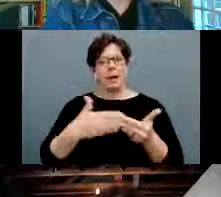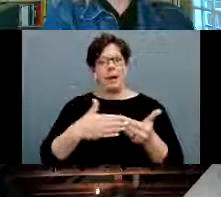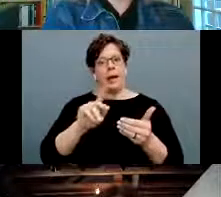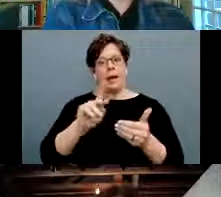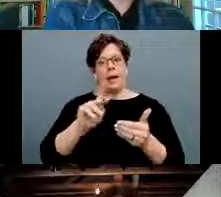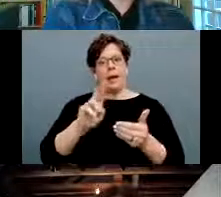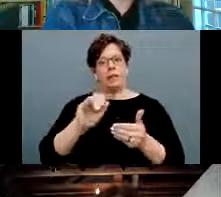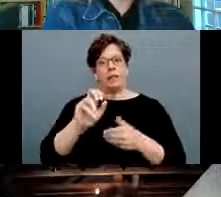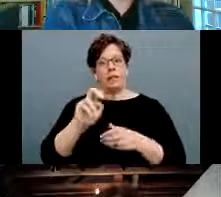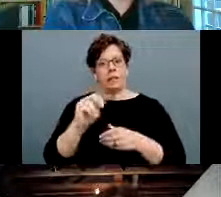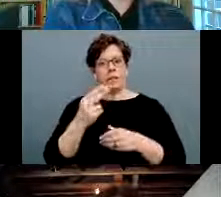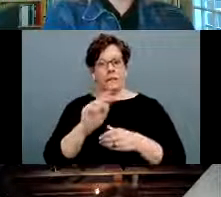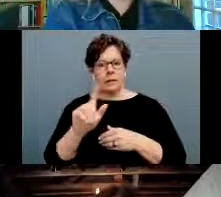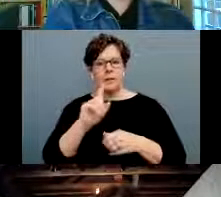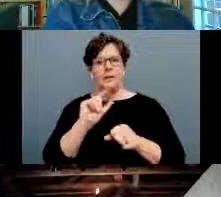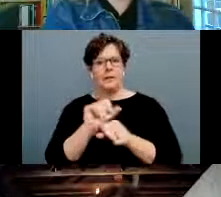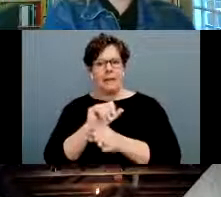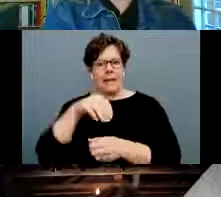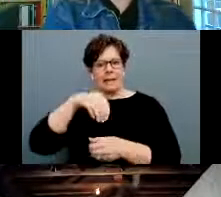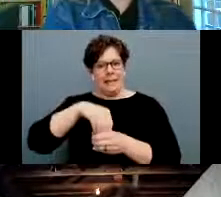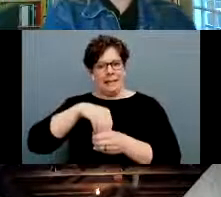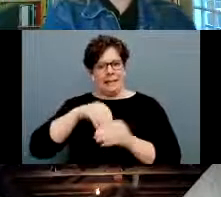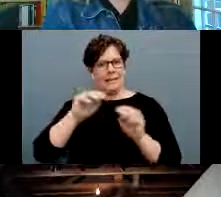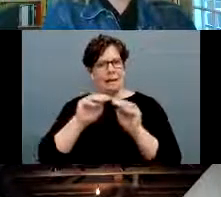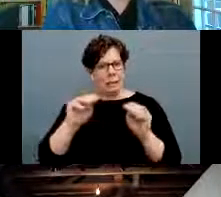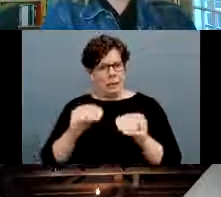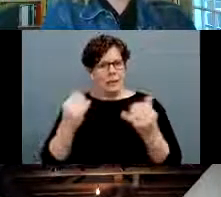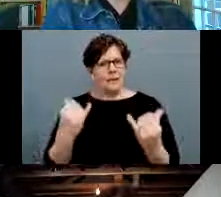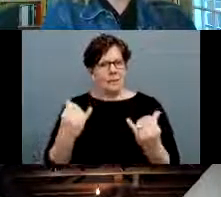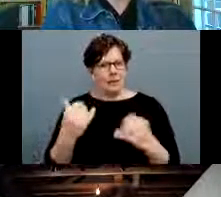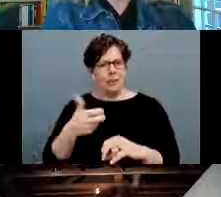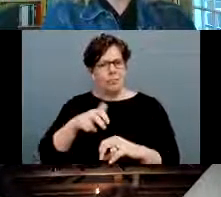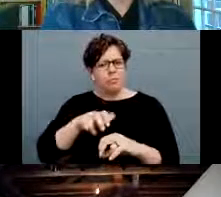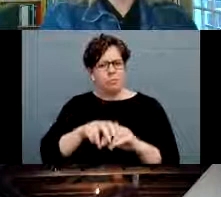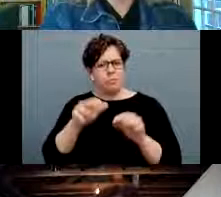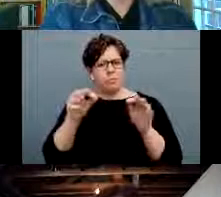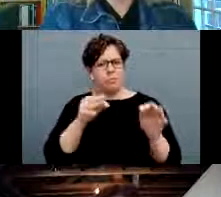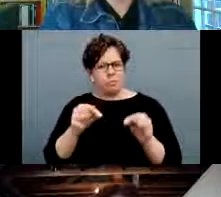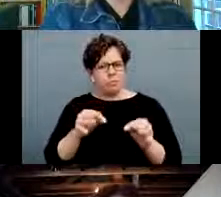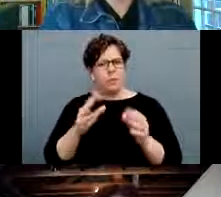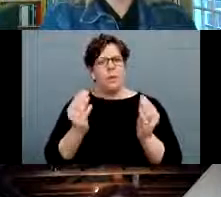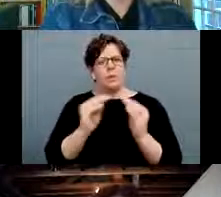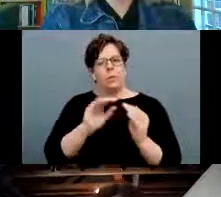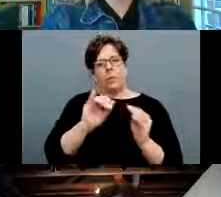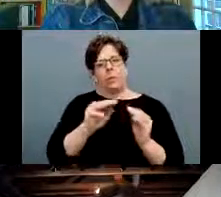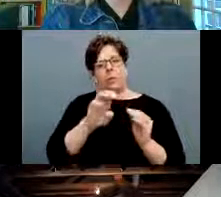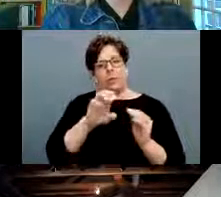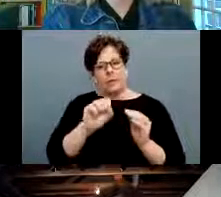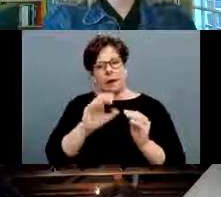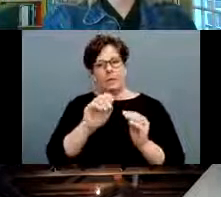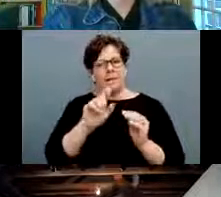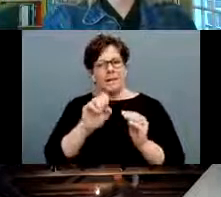is actually inside the museum right now, who's going to share more about James Castle and his home in Boise,